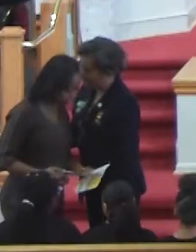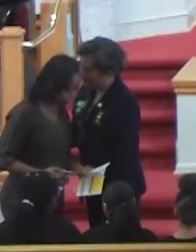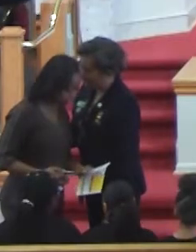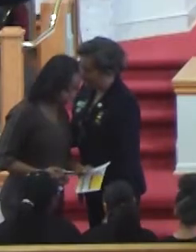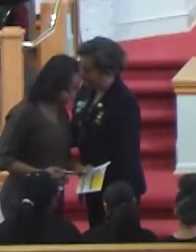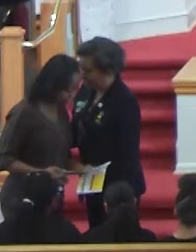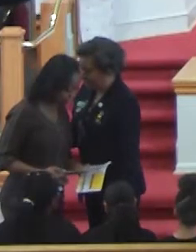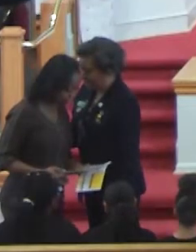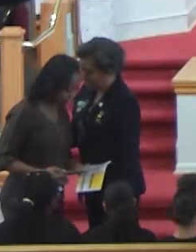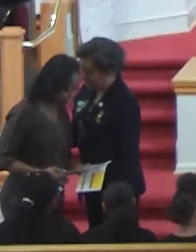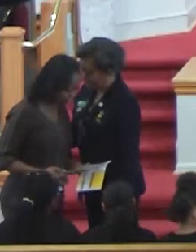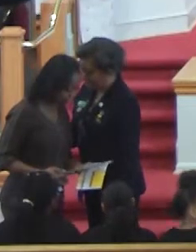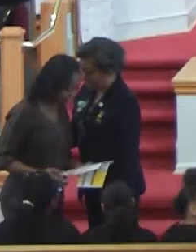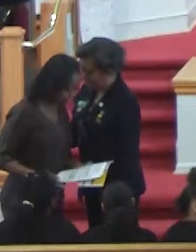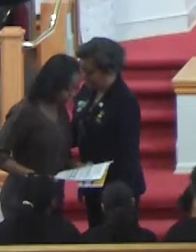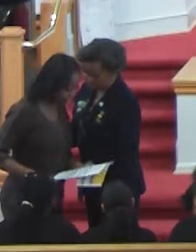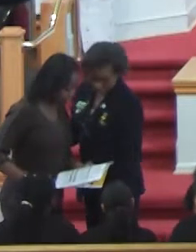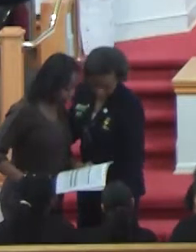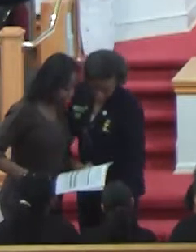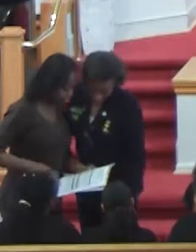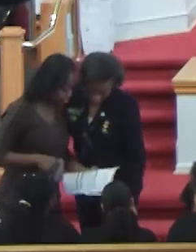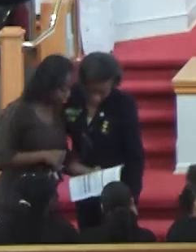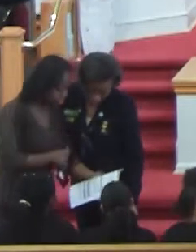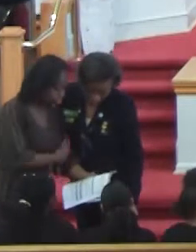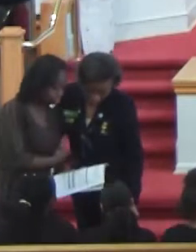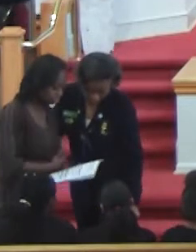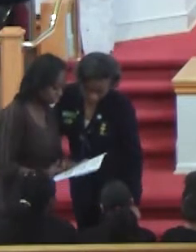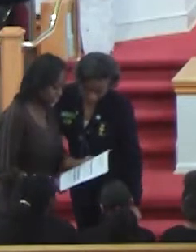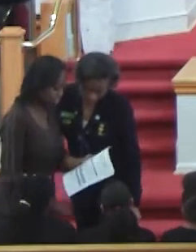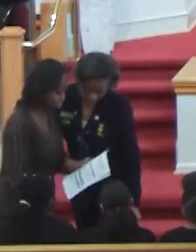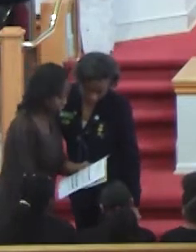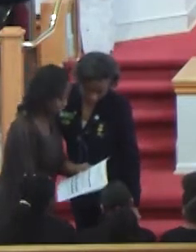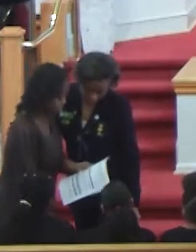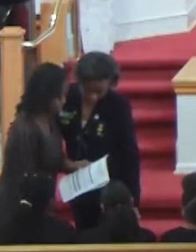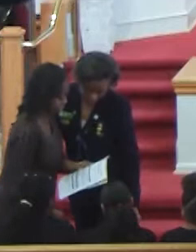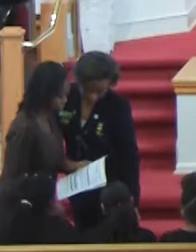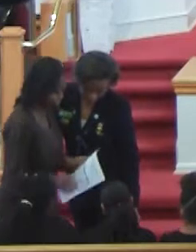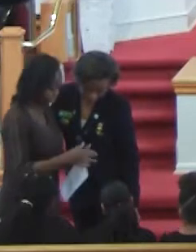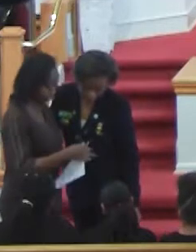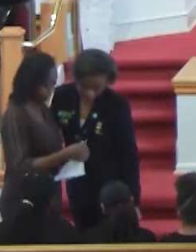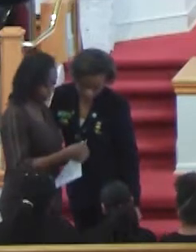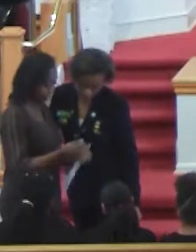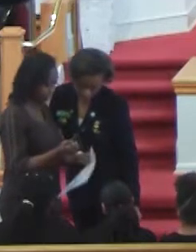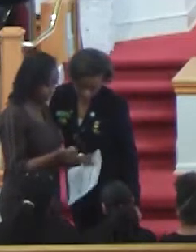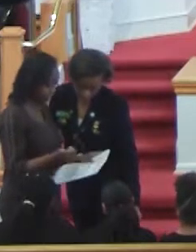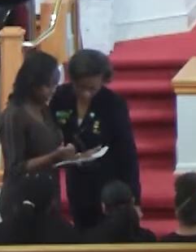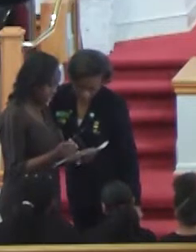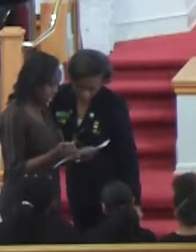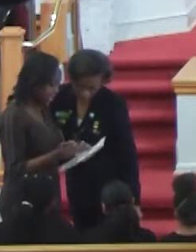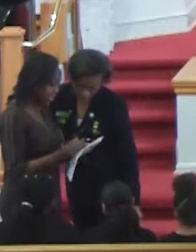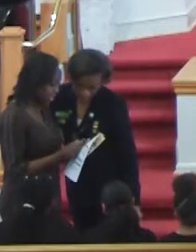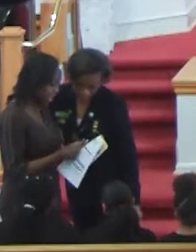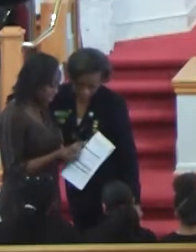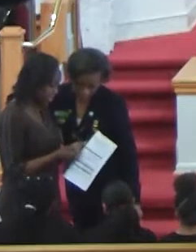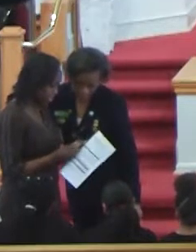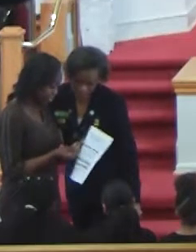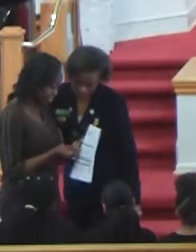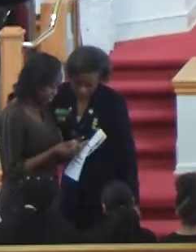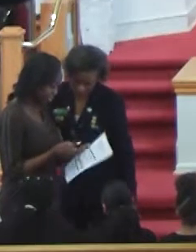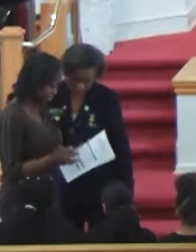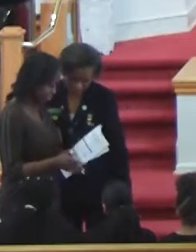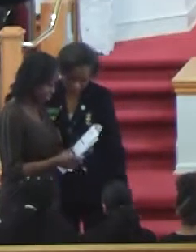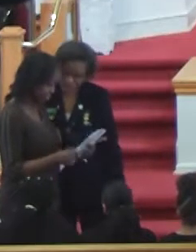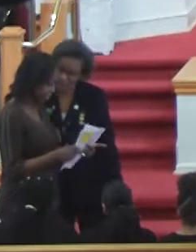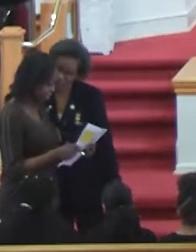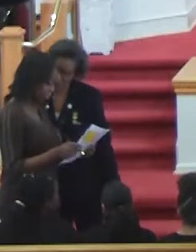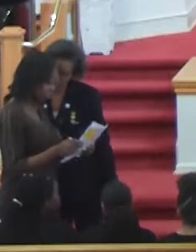day that the Lord has made. We shall rejoice and be glad. And I invite you to stand on your feet even now